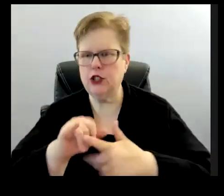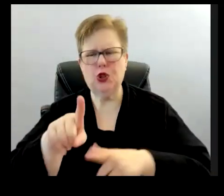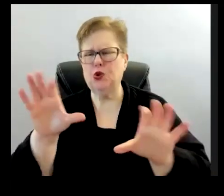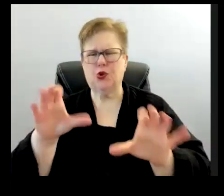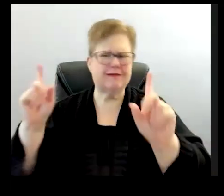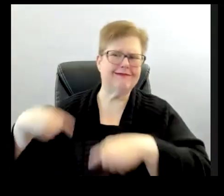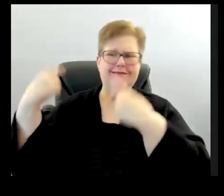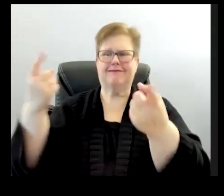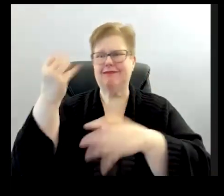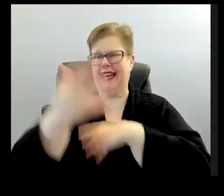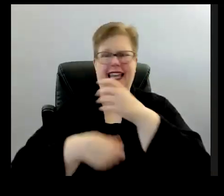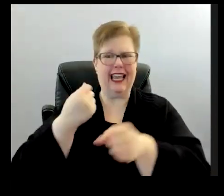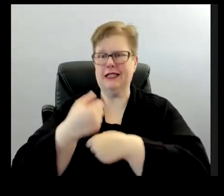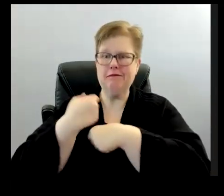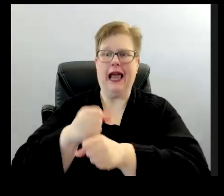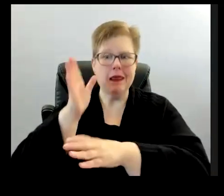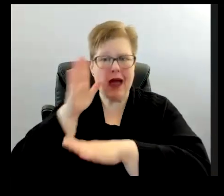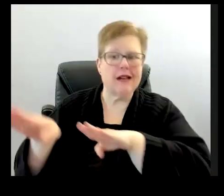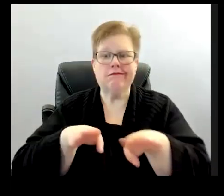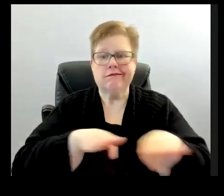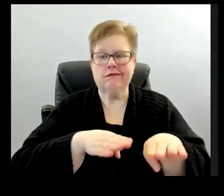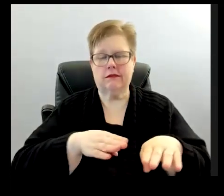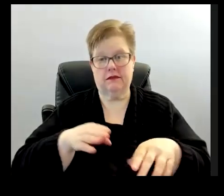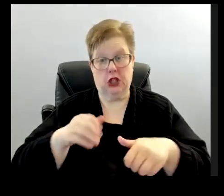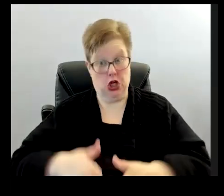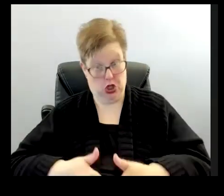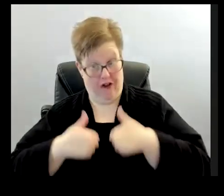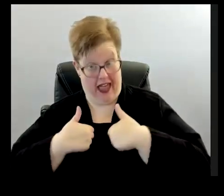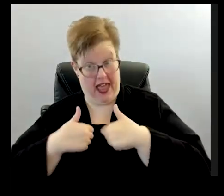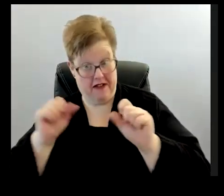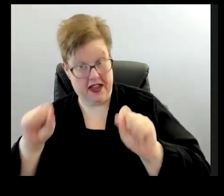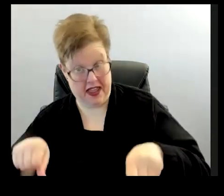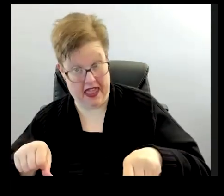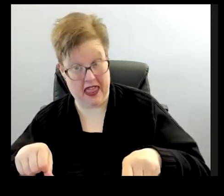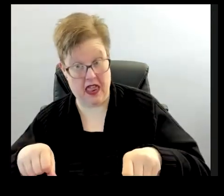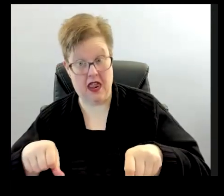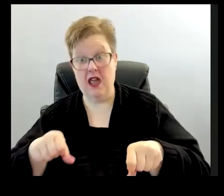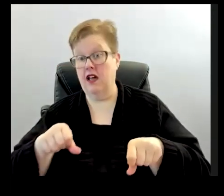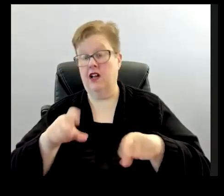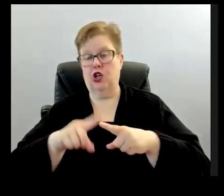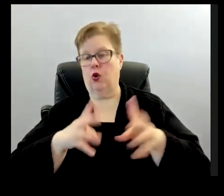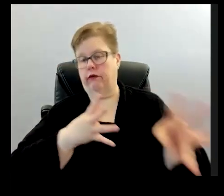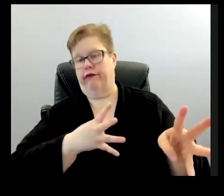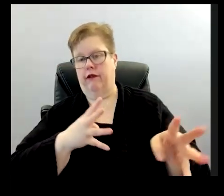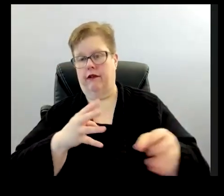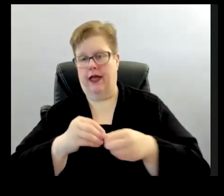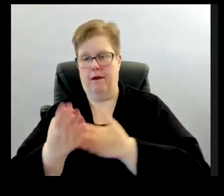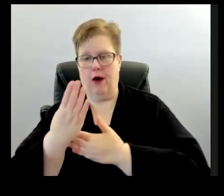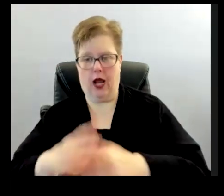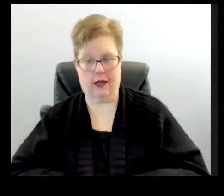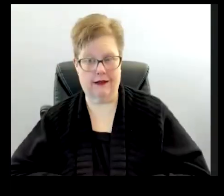for years. How survivable is it for you personally to not make your bed that morning?